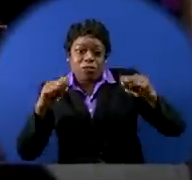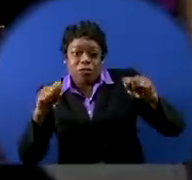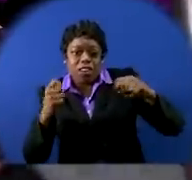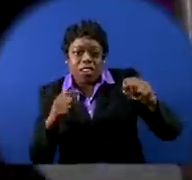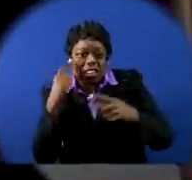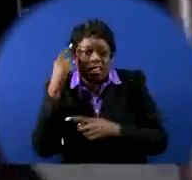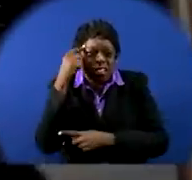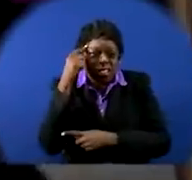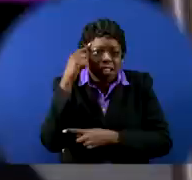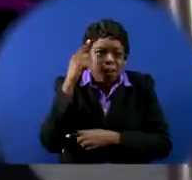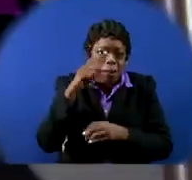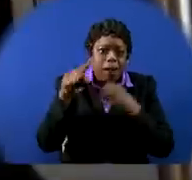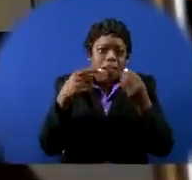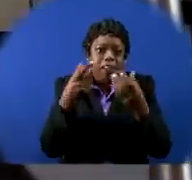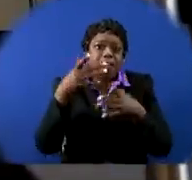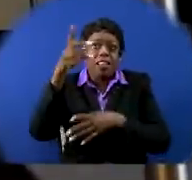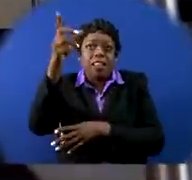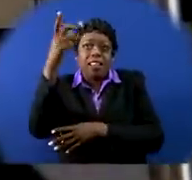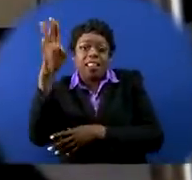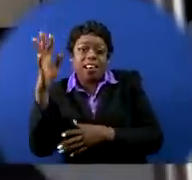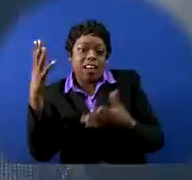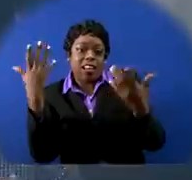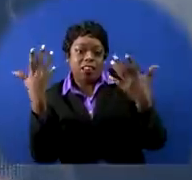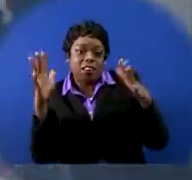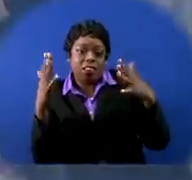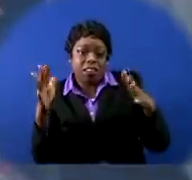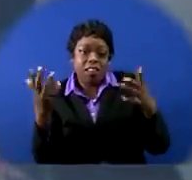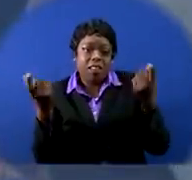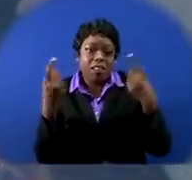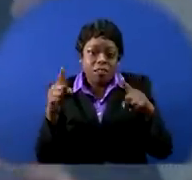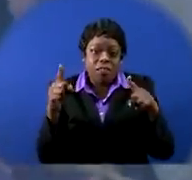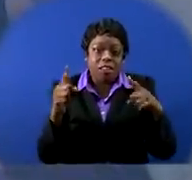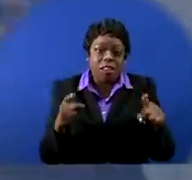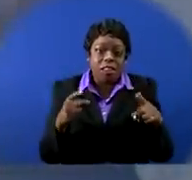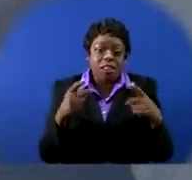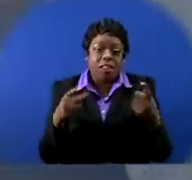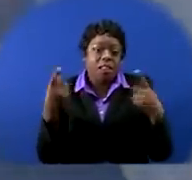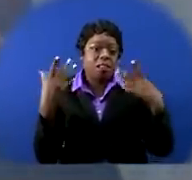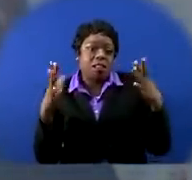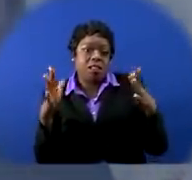figure it out. He's already working it out.